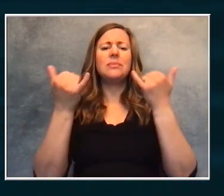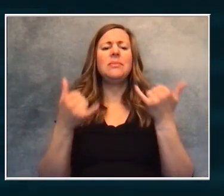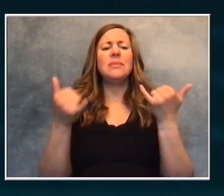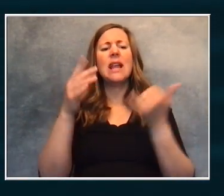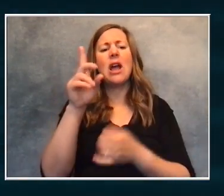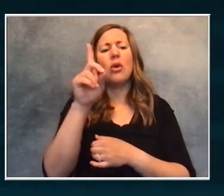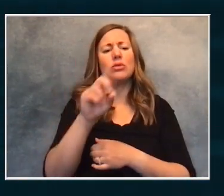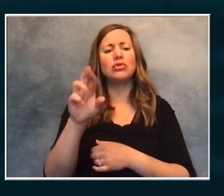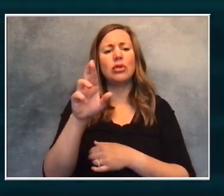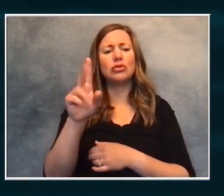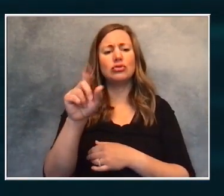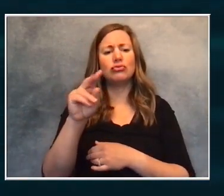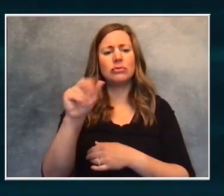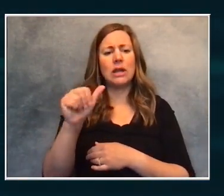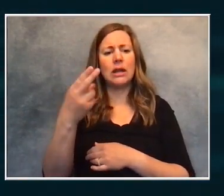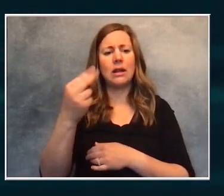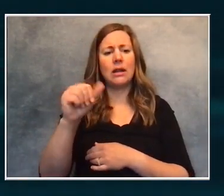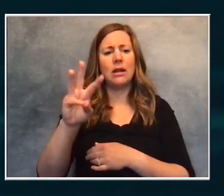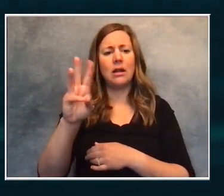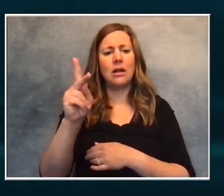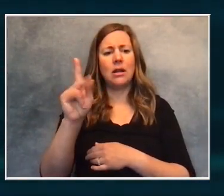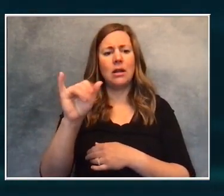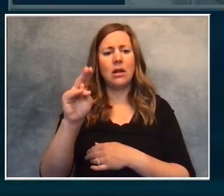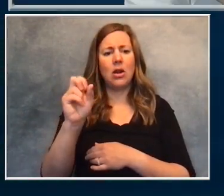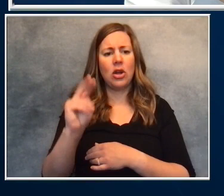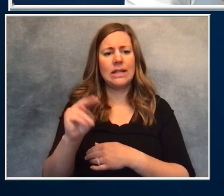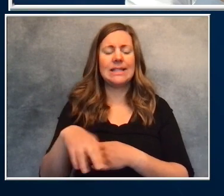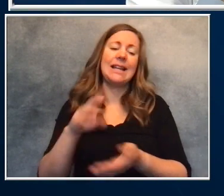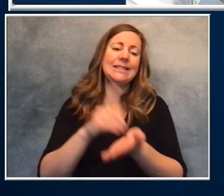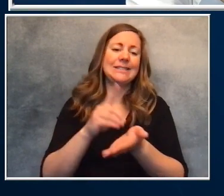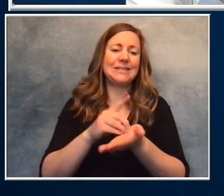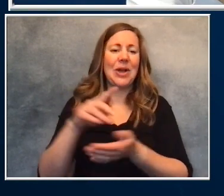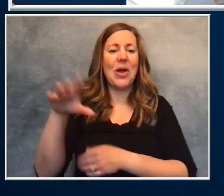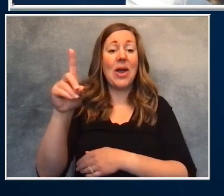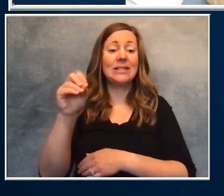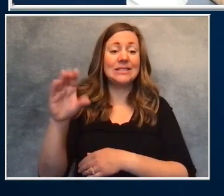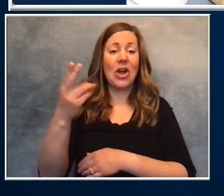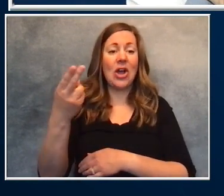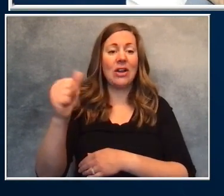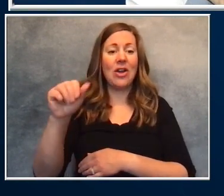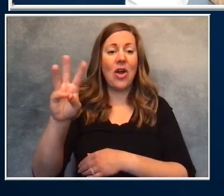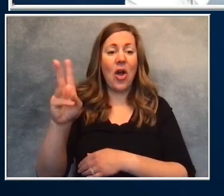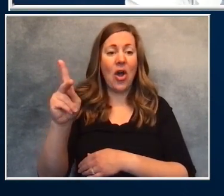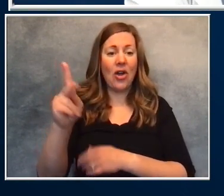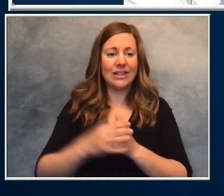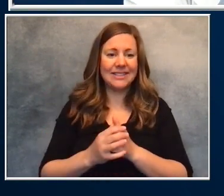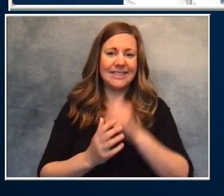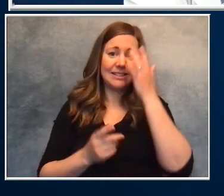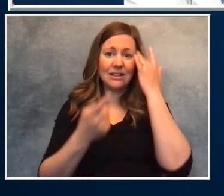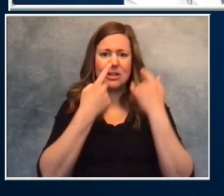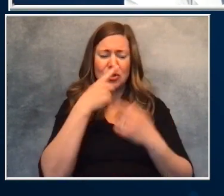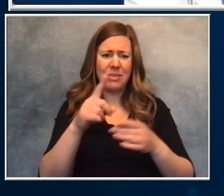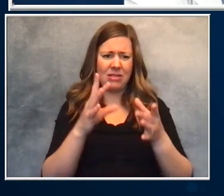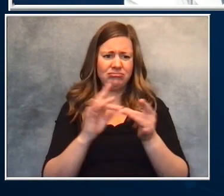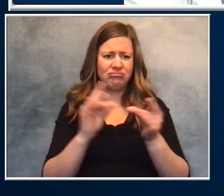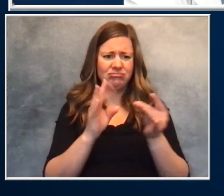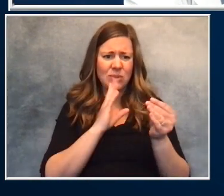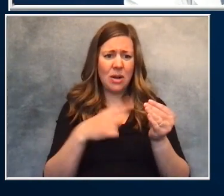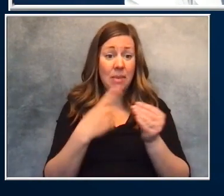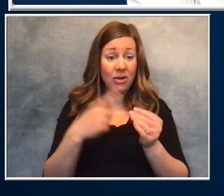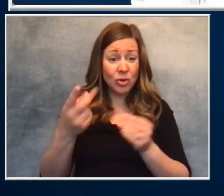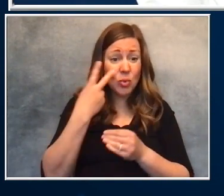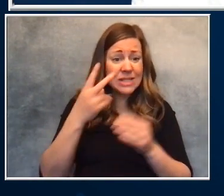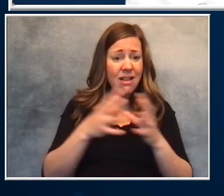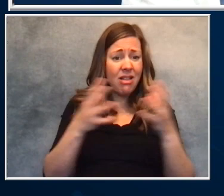Infection Prevention and Control. I call him Doc Hawk or Hawkeye. But first, Hawkeye, reflect on this long COVID. Yeah. You see a lot of long COVID too.